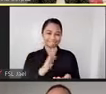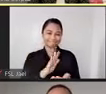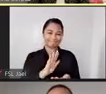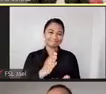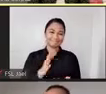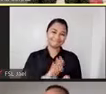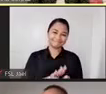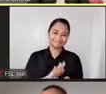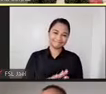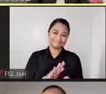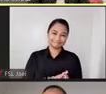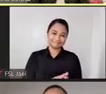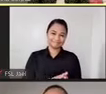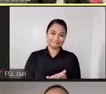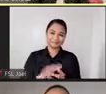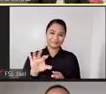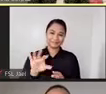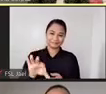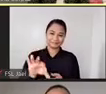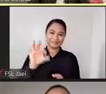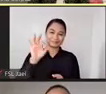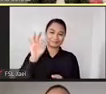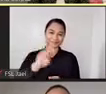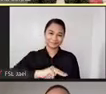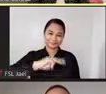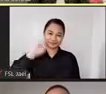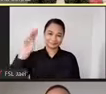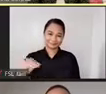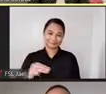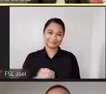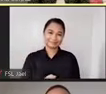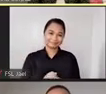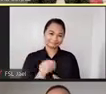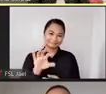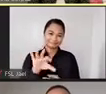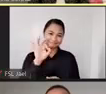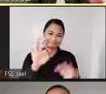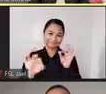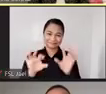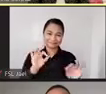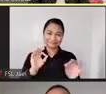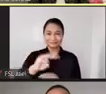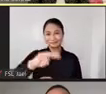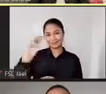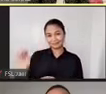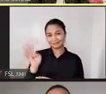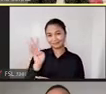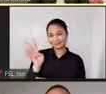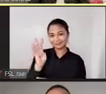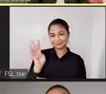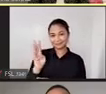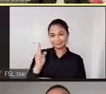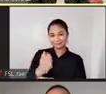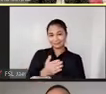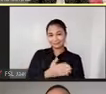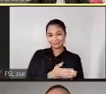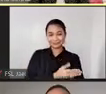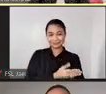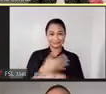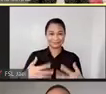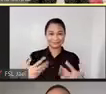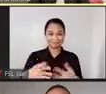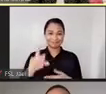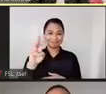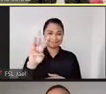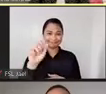development leaders given by the Washington, D.C.-based Development Exchange. The Asian New Zealand Foundation recognized him as one of